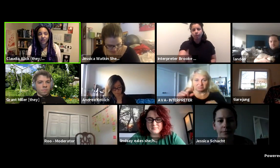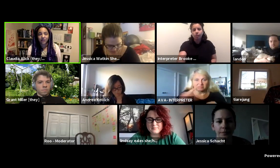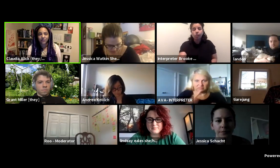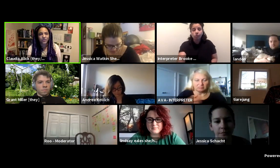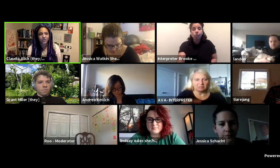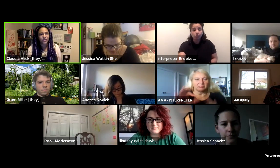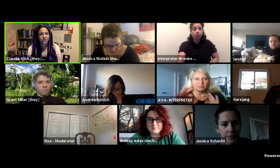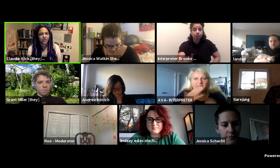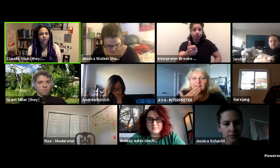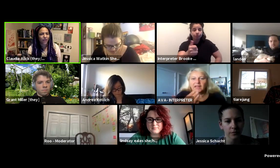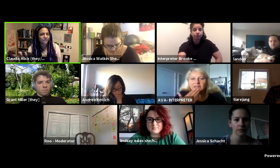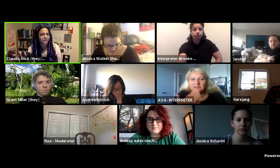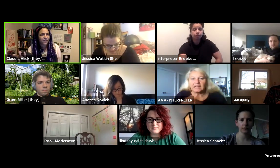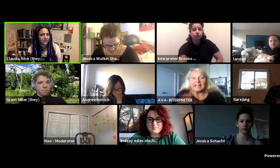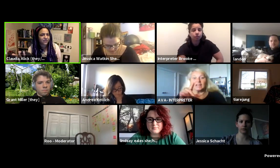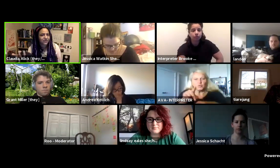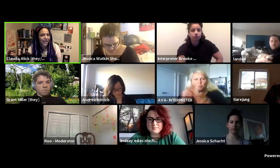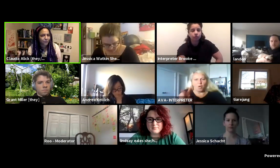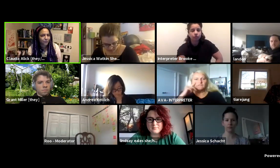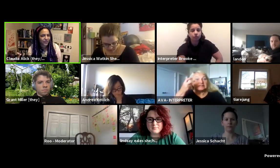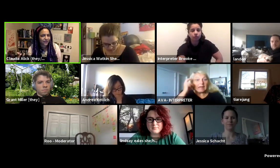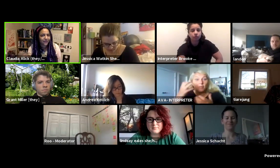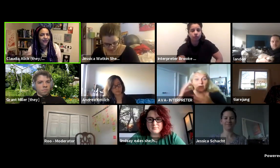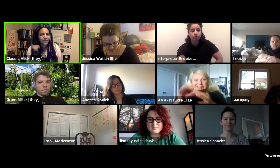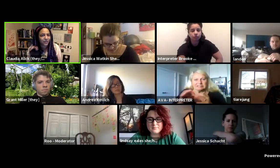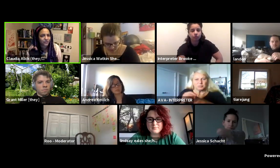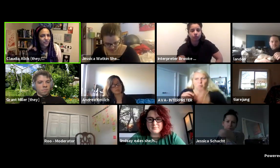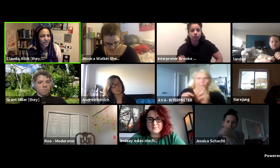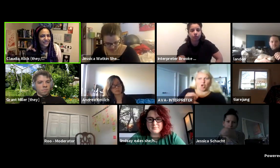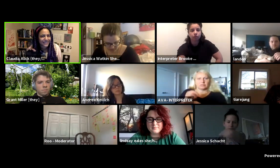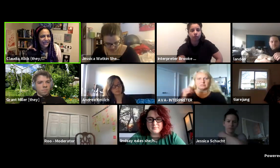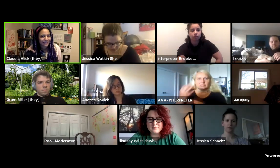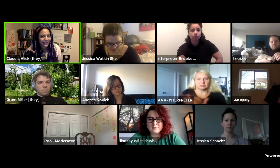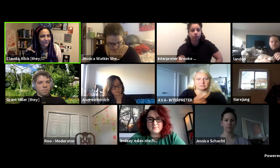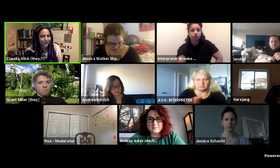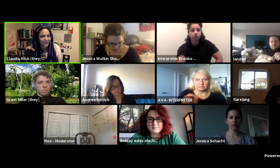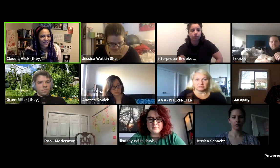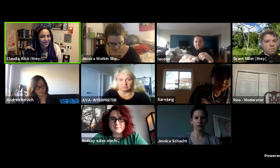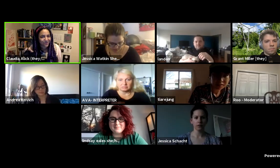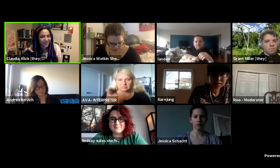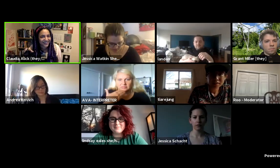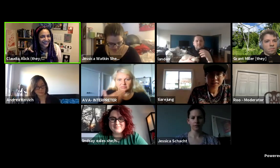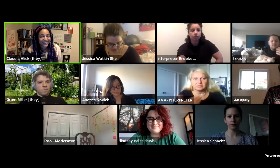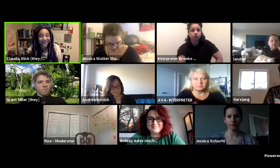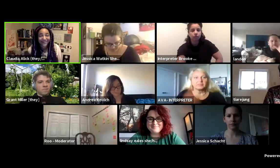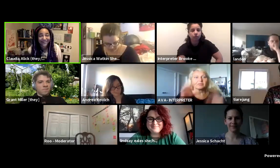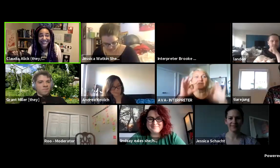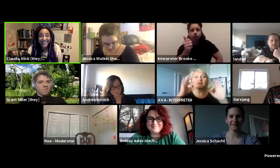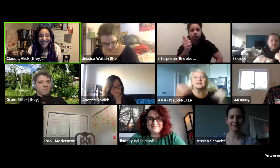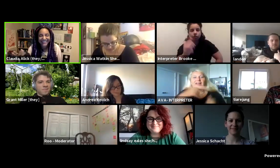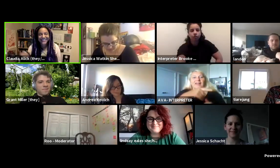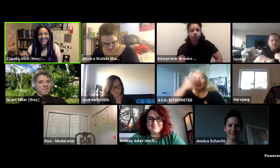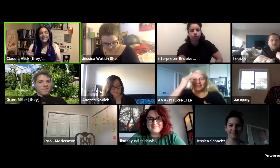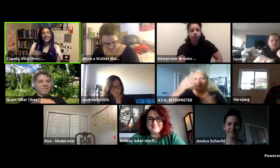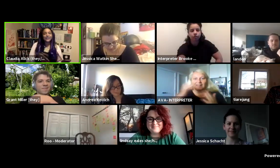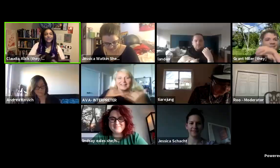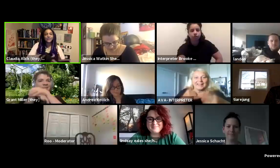get to know our person who's doing graphic capturing. I would love to know the exact name of what this process is, and we'll get to see